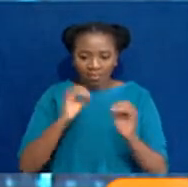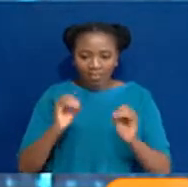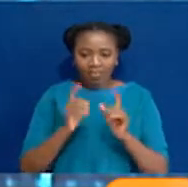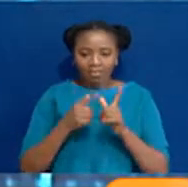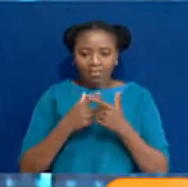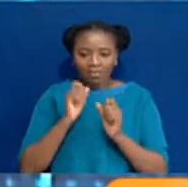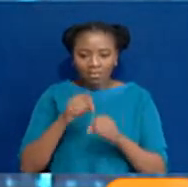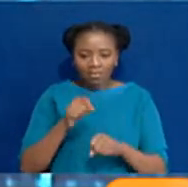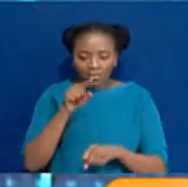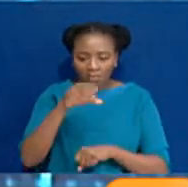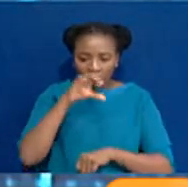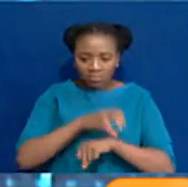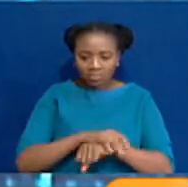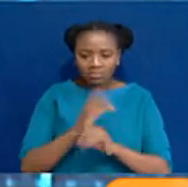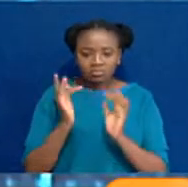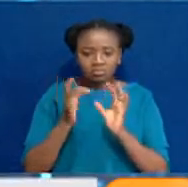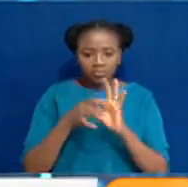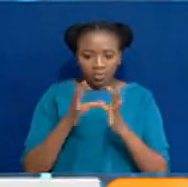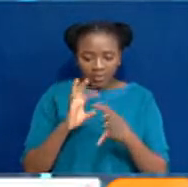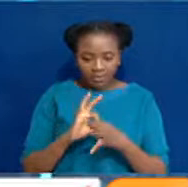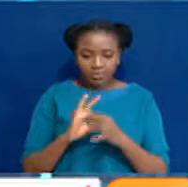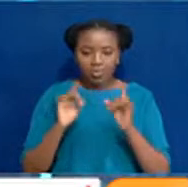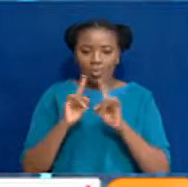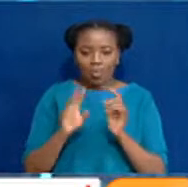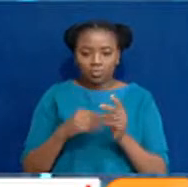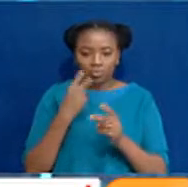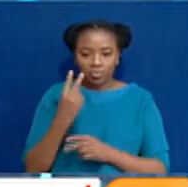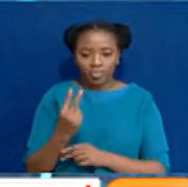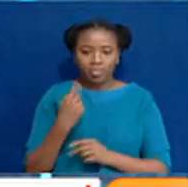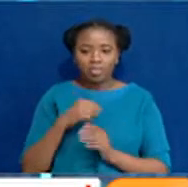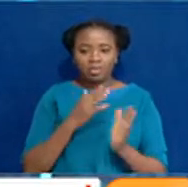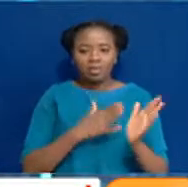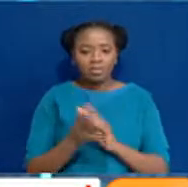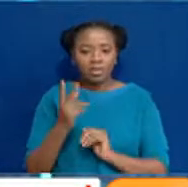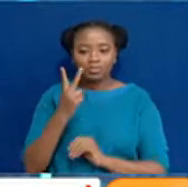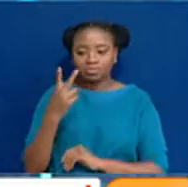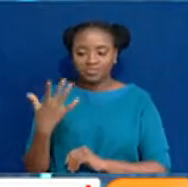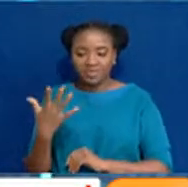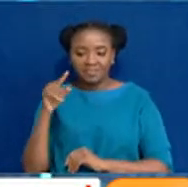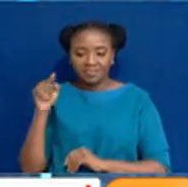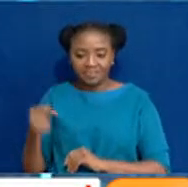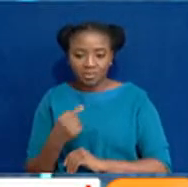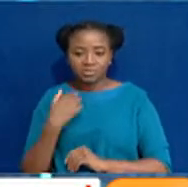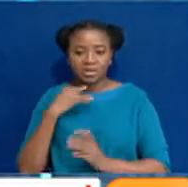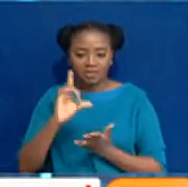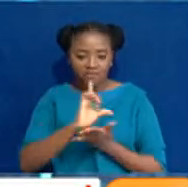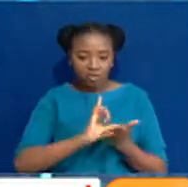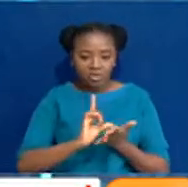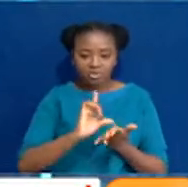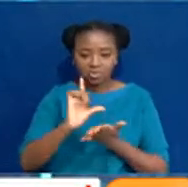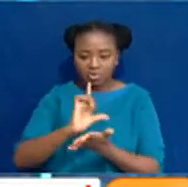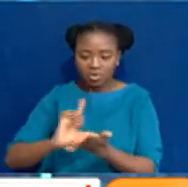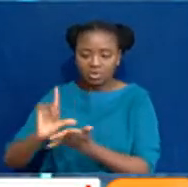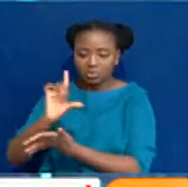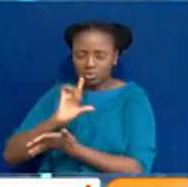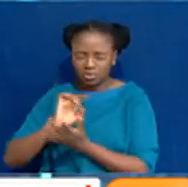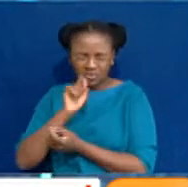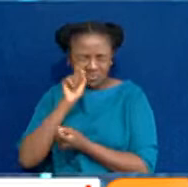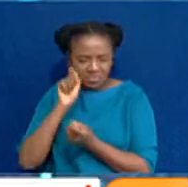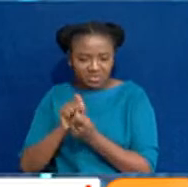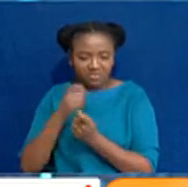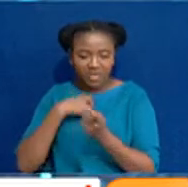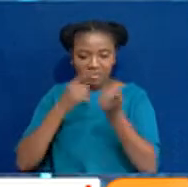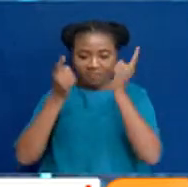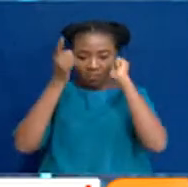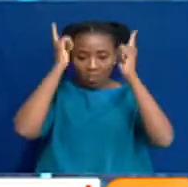connectivity. Two, we are rolling out the 25,000 free Wi-Fi hotspots, targeting the market,